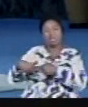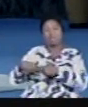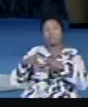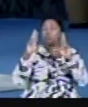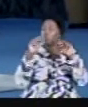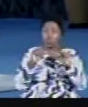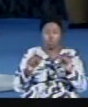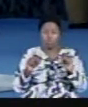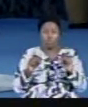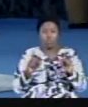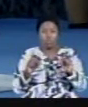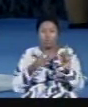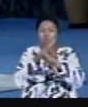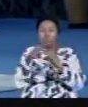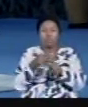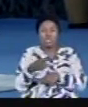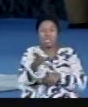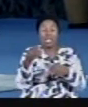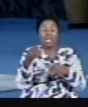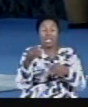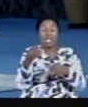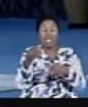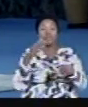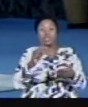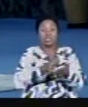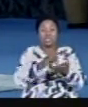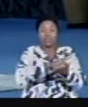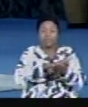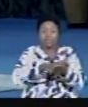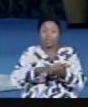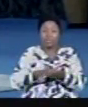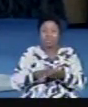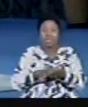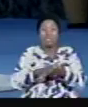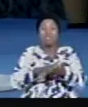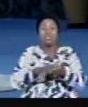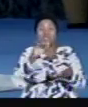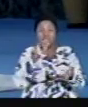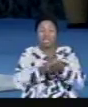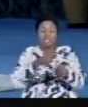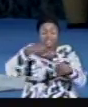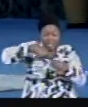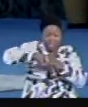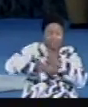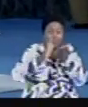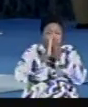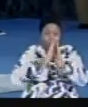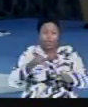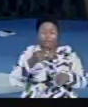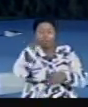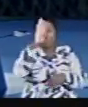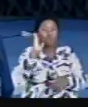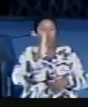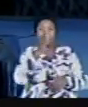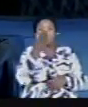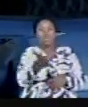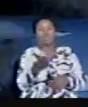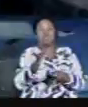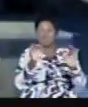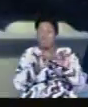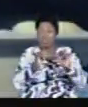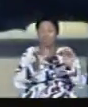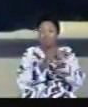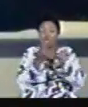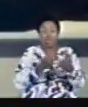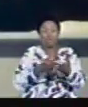they have the sanctification, that deep peace of God will be there. The same thing with the Holy Ghost. We